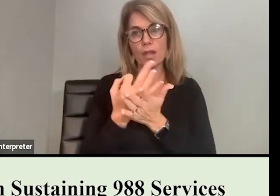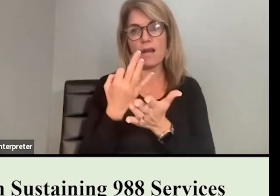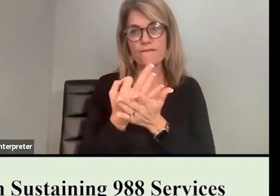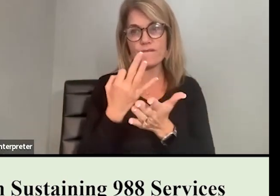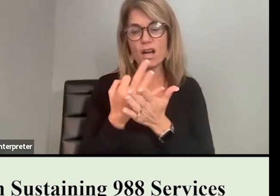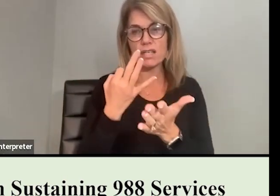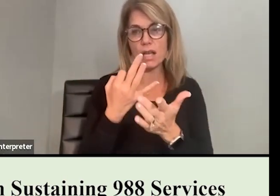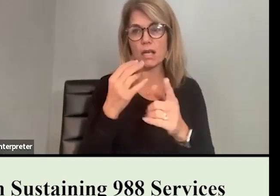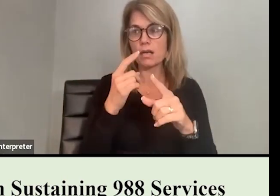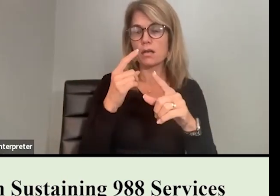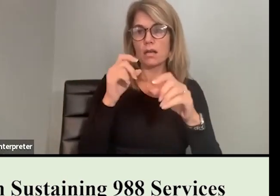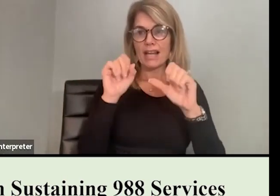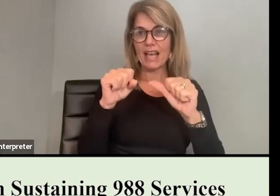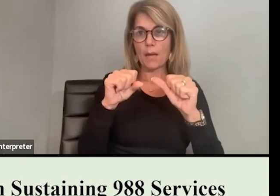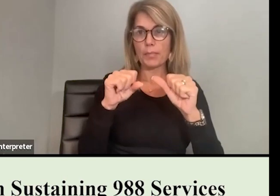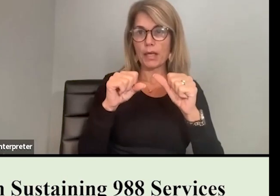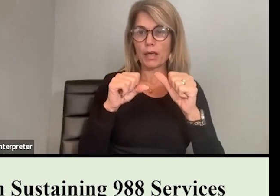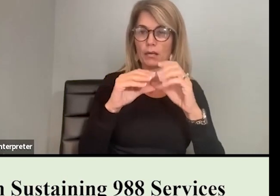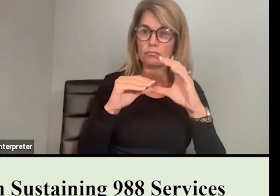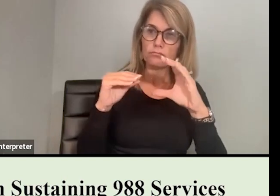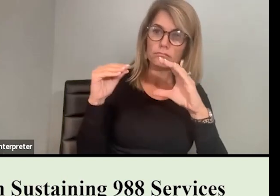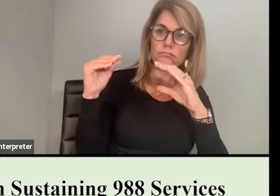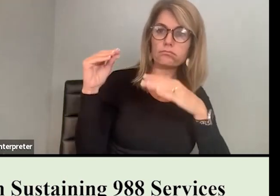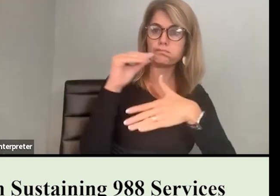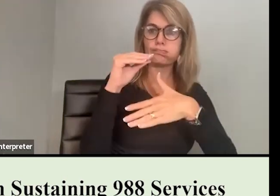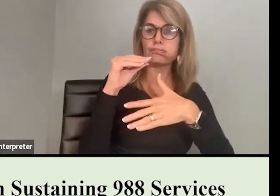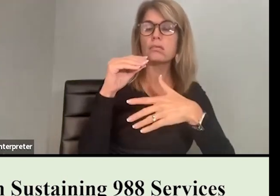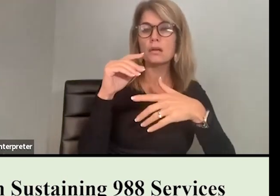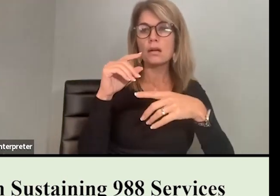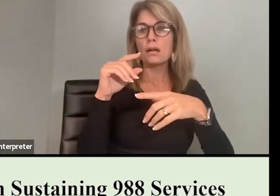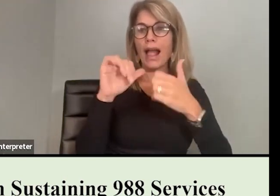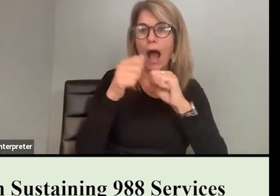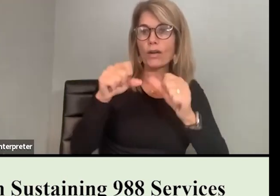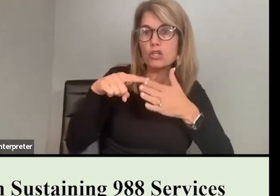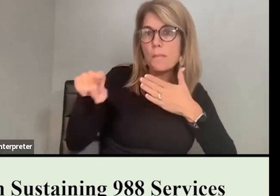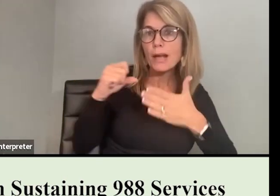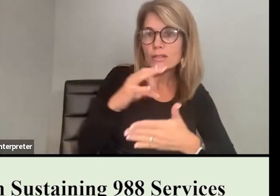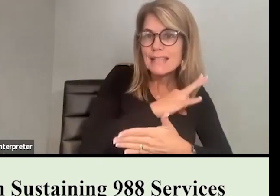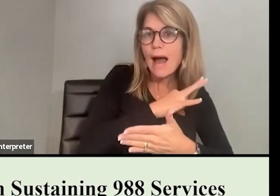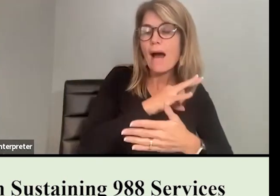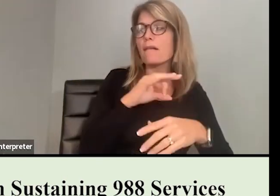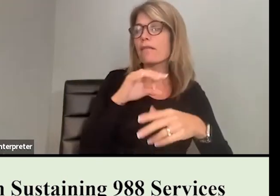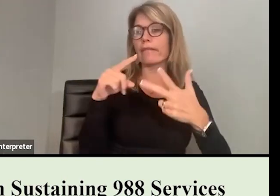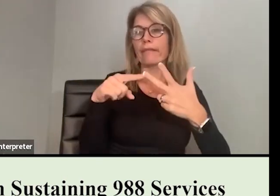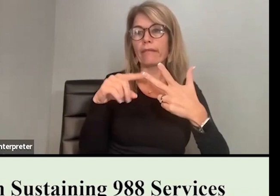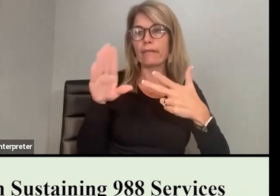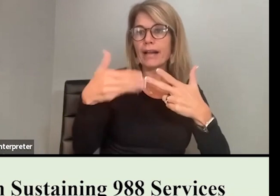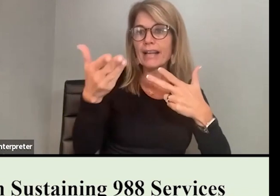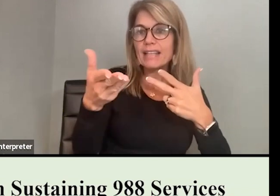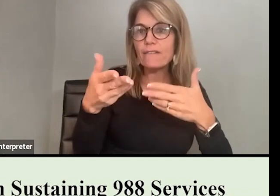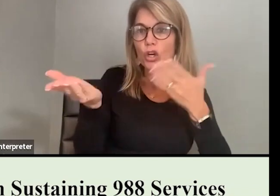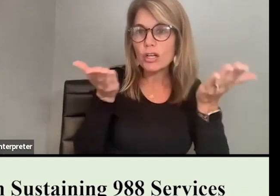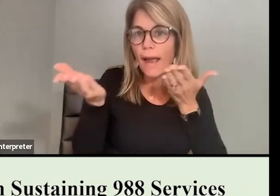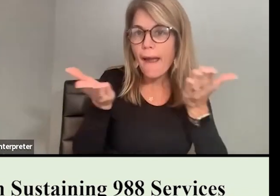are you going to continue it therefore? How are you going to pay your staff? How are you going to go through the processes that are going to deliver the level of increasing